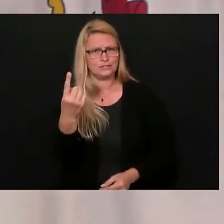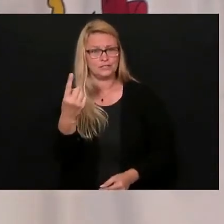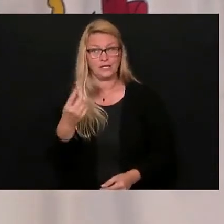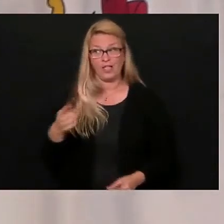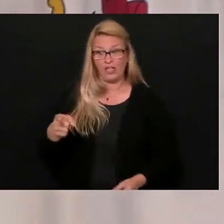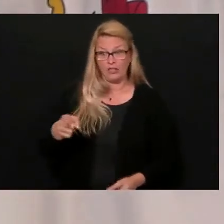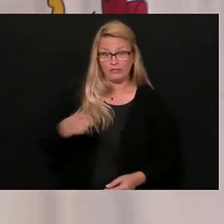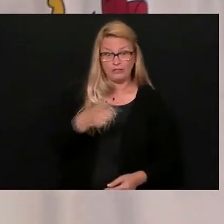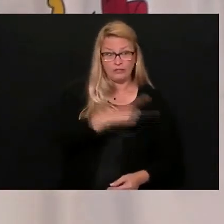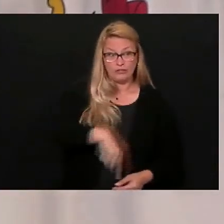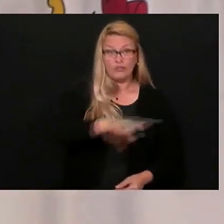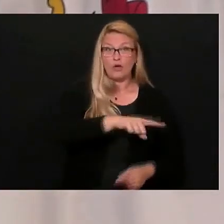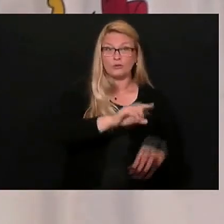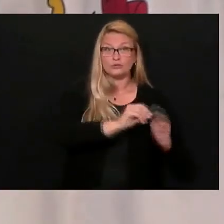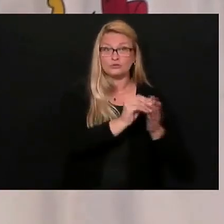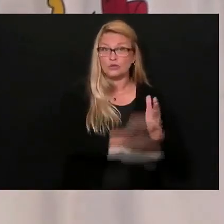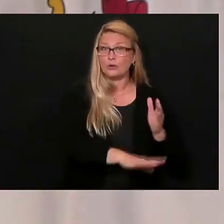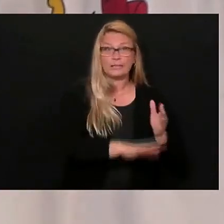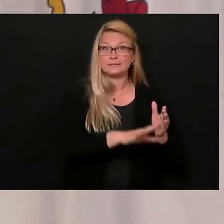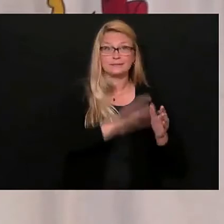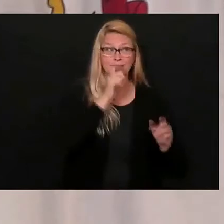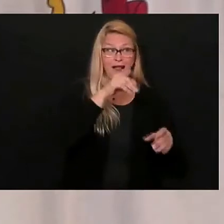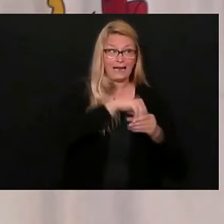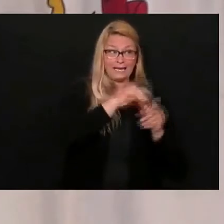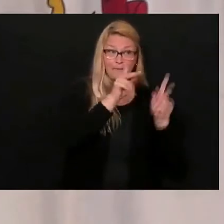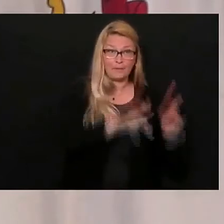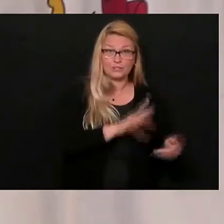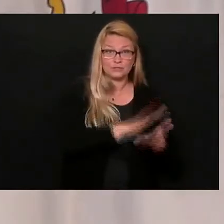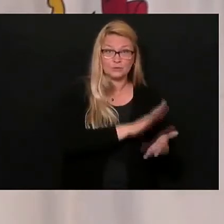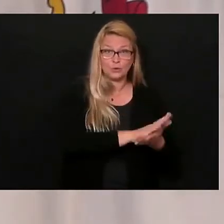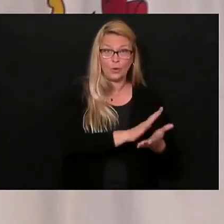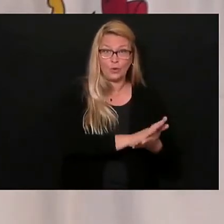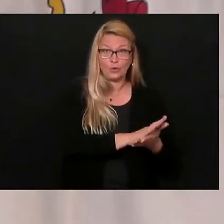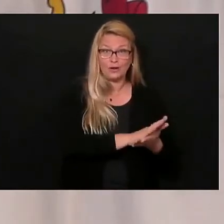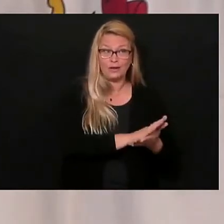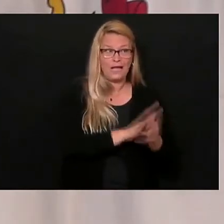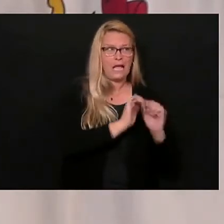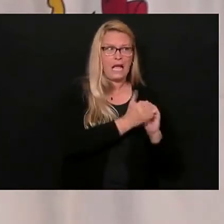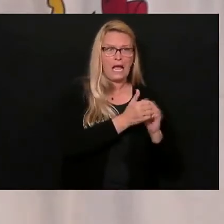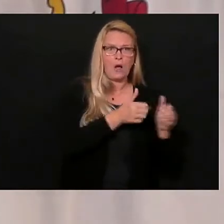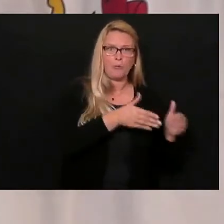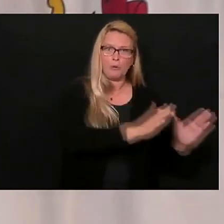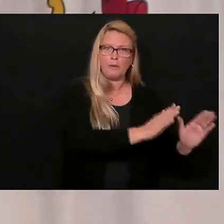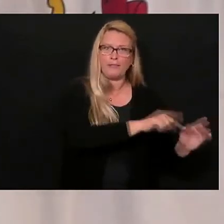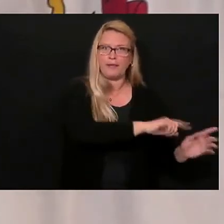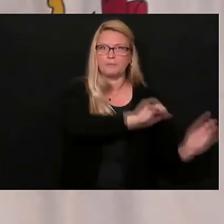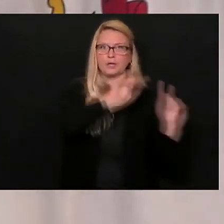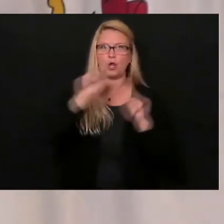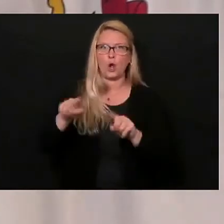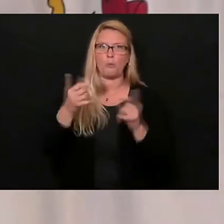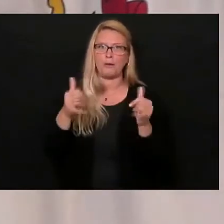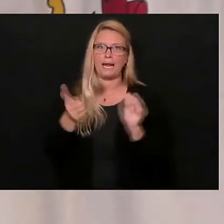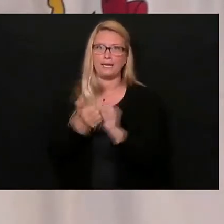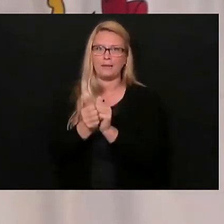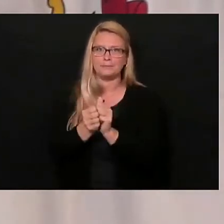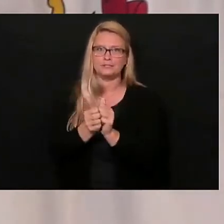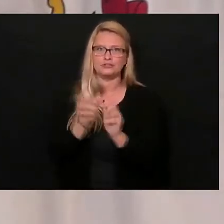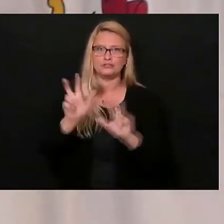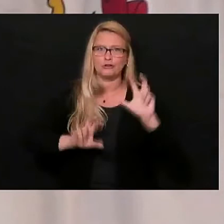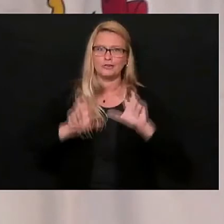now. I mean, if they're not in school, how in the world do we make it right for them to be able to play